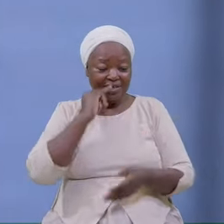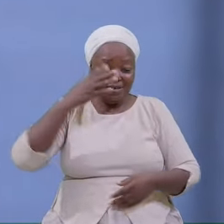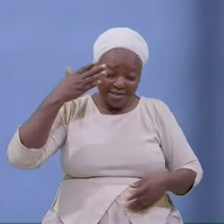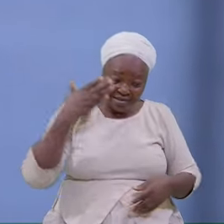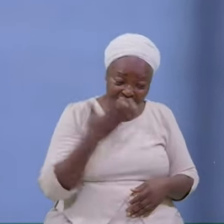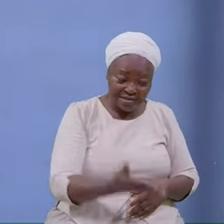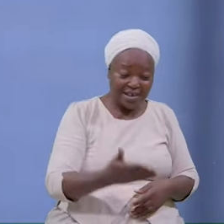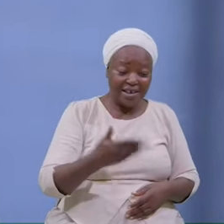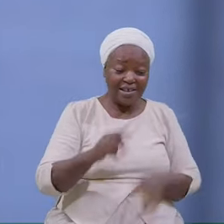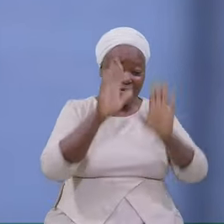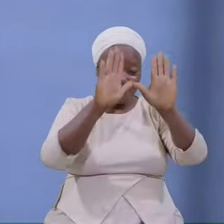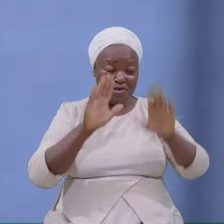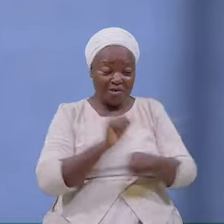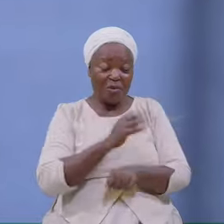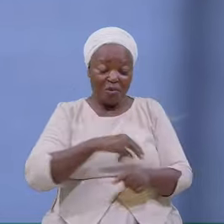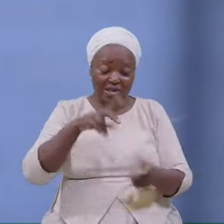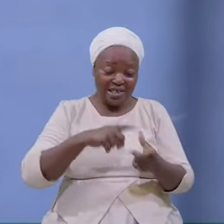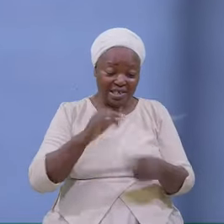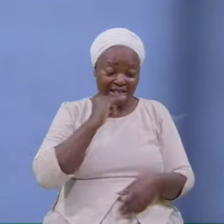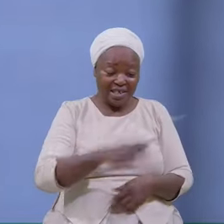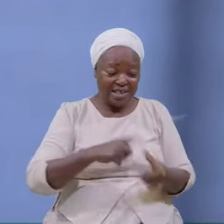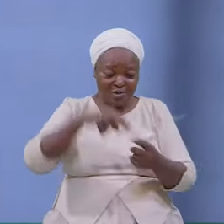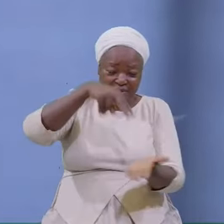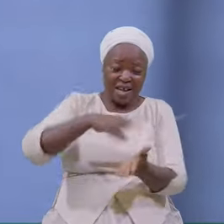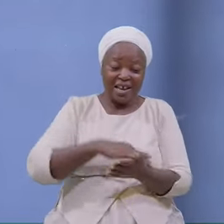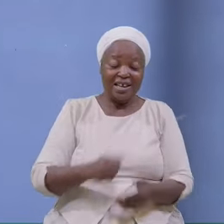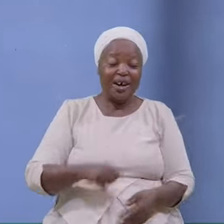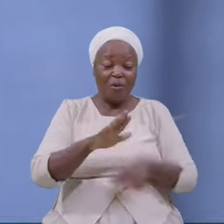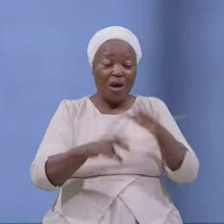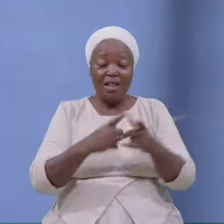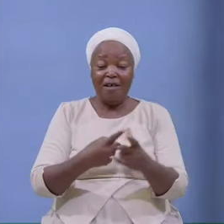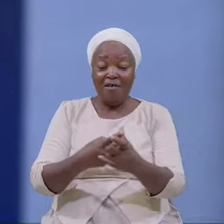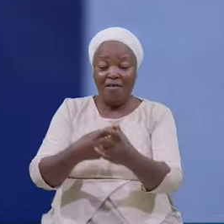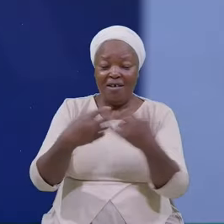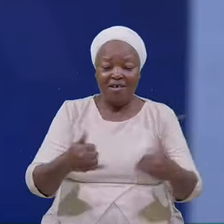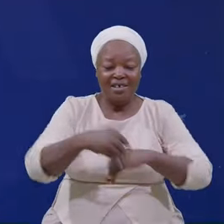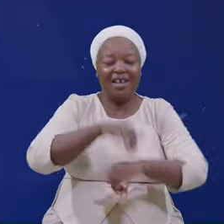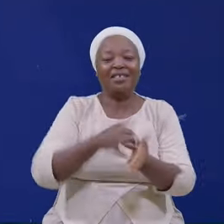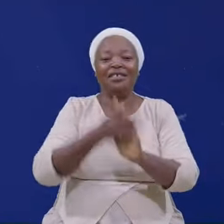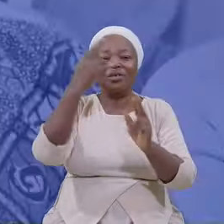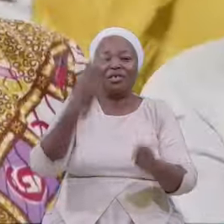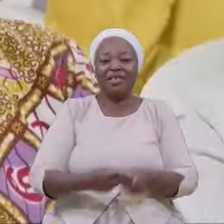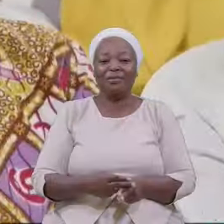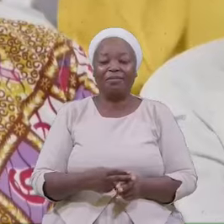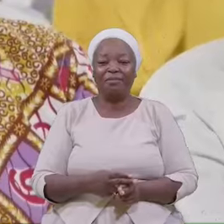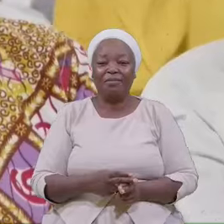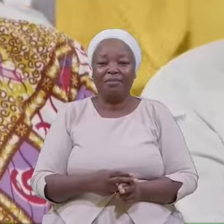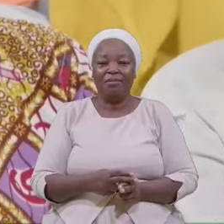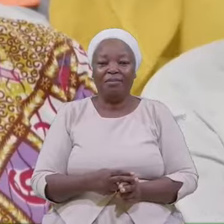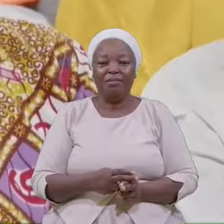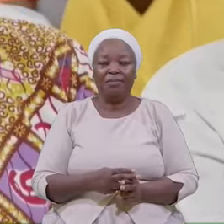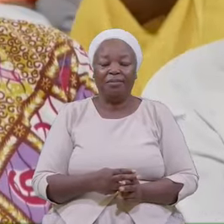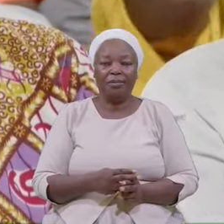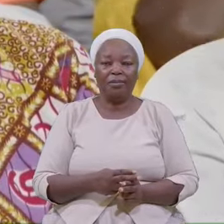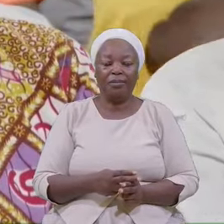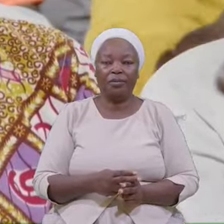there. You get up and you walk and you run tonight in Jesus' name. C'est ce que les conseillers font. Ils sont avec vous là-bas,